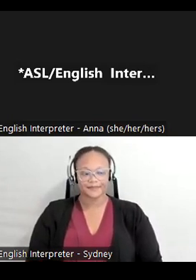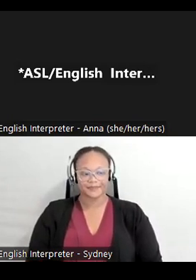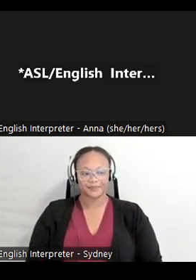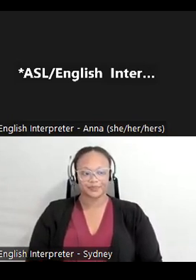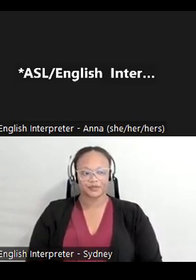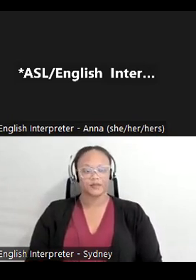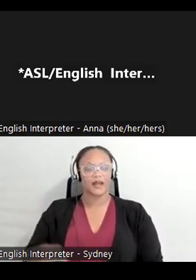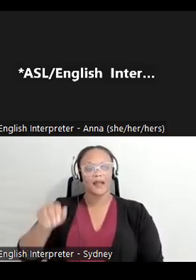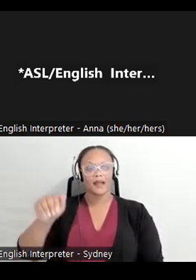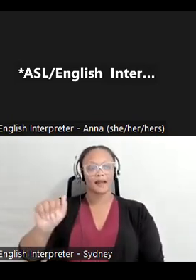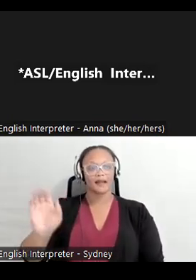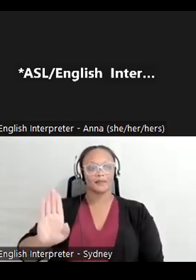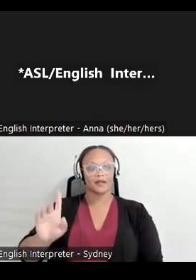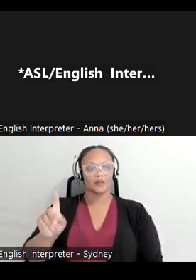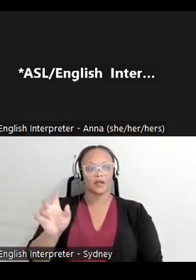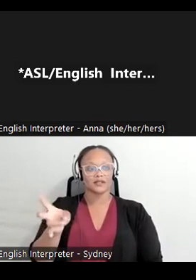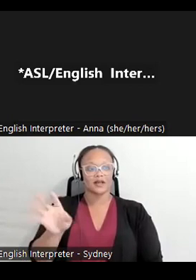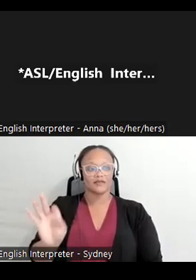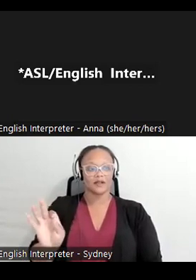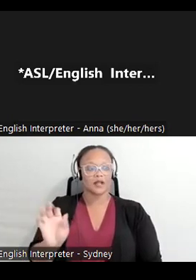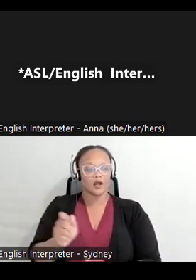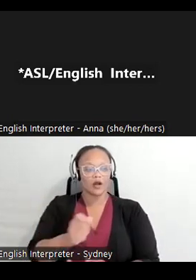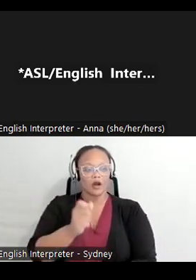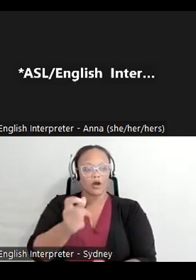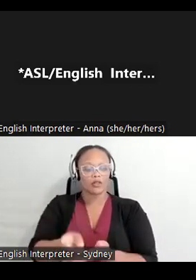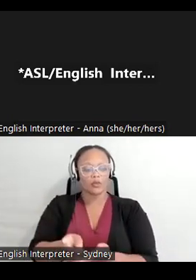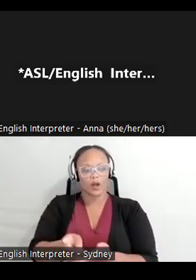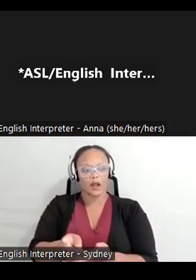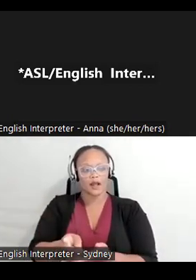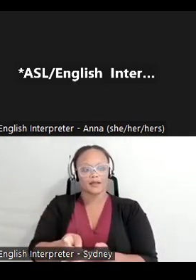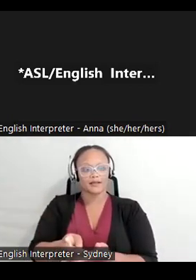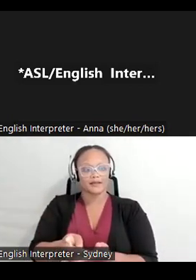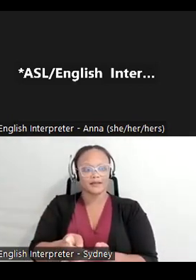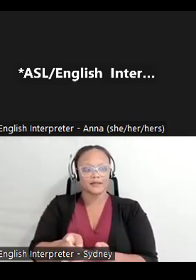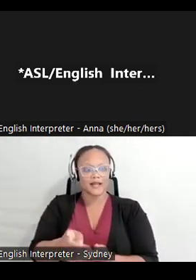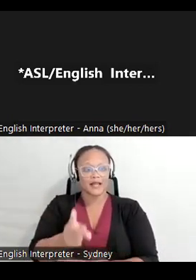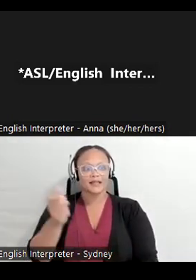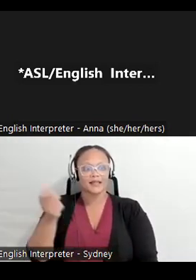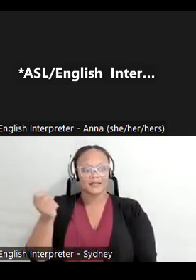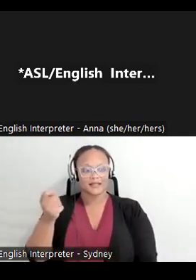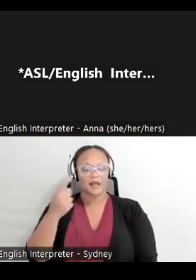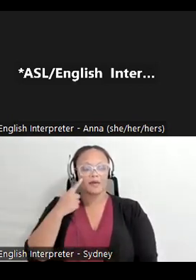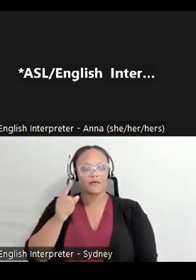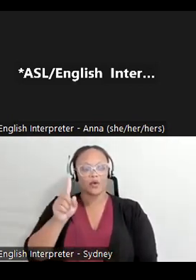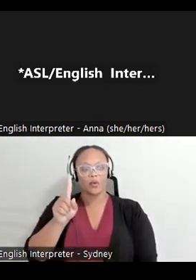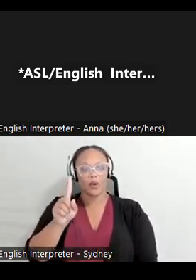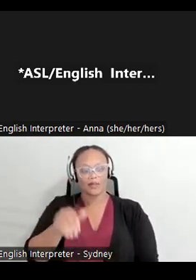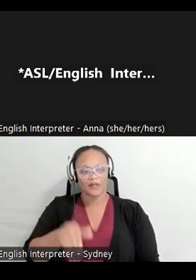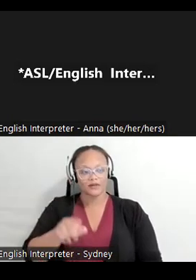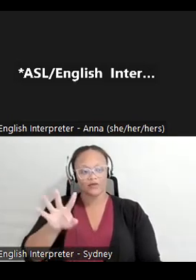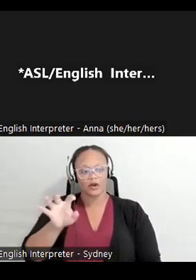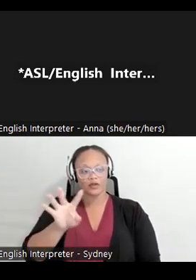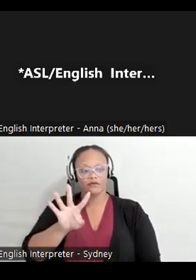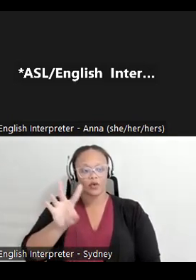AB 179 authorized the distribution of one-time stipends in the amount of $1,442